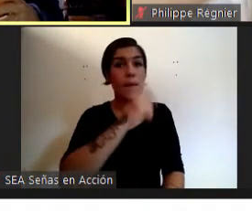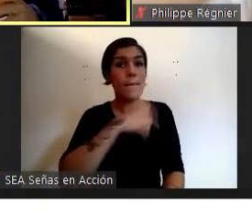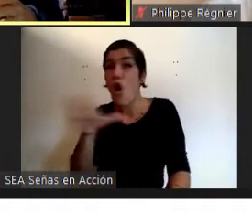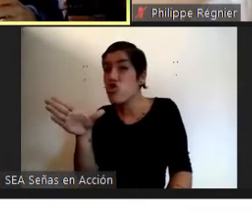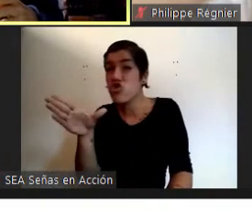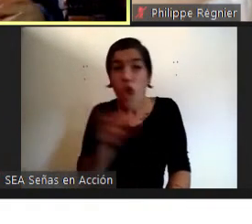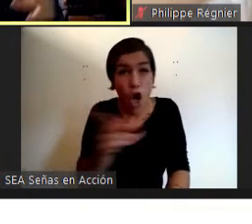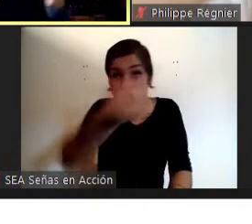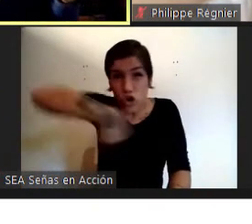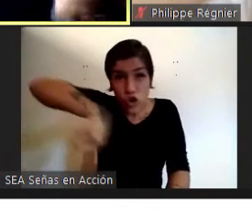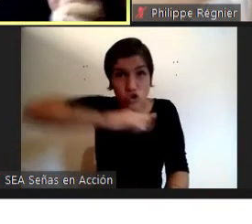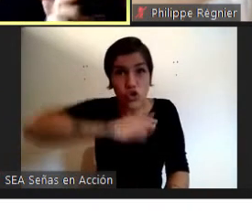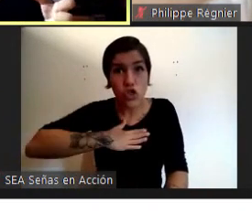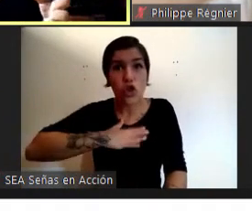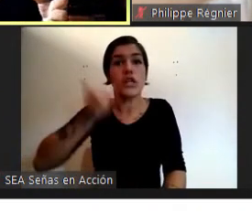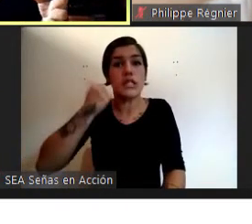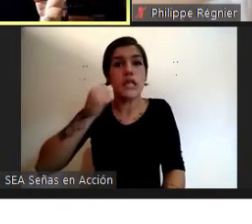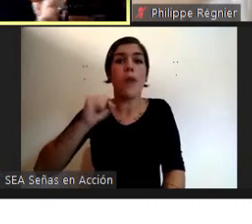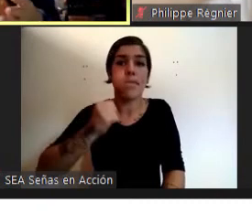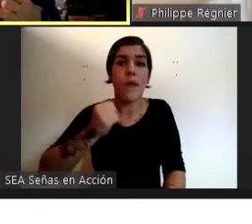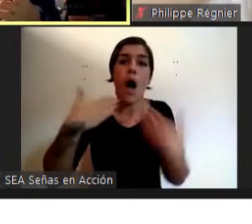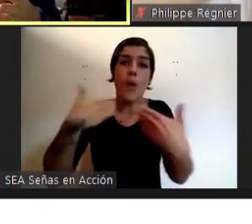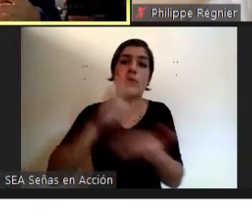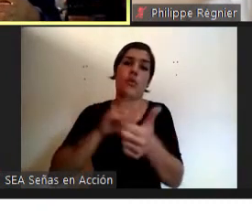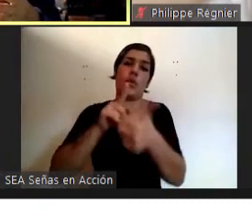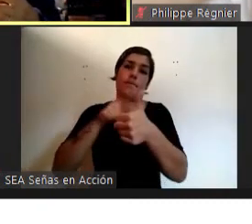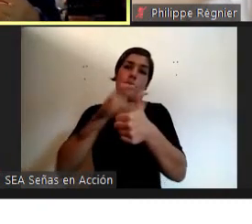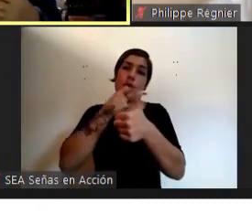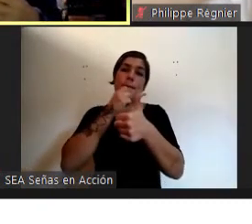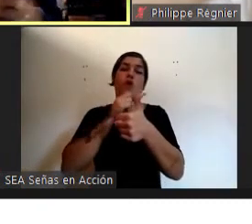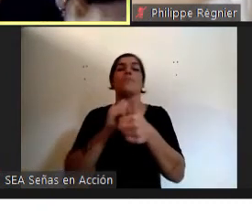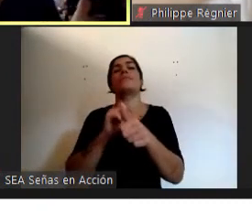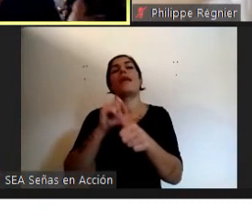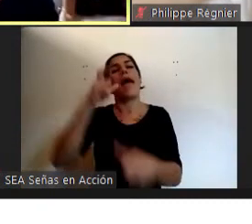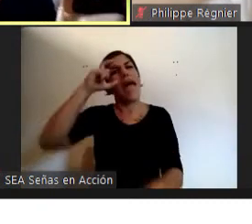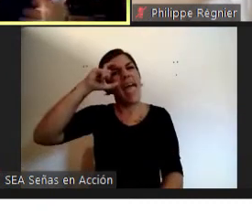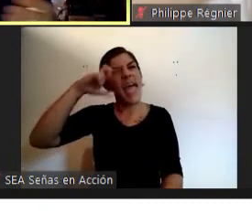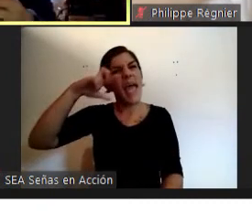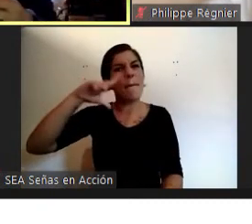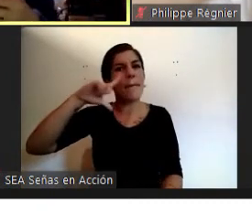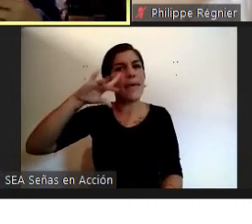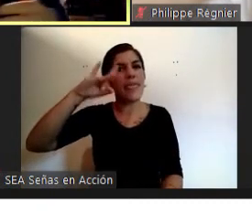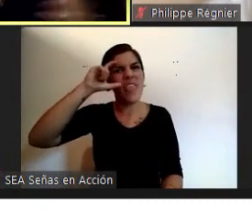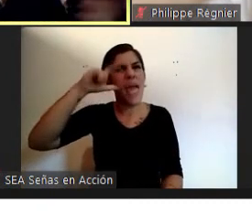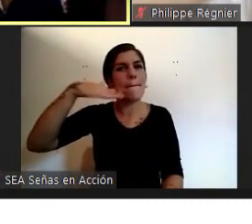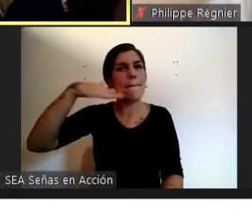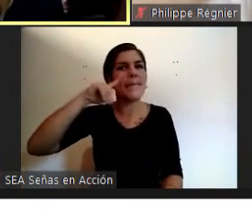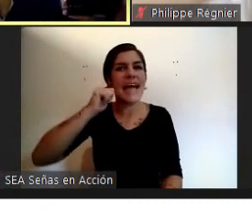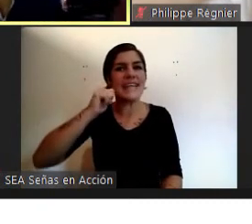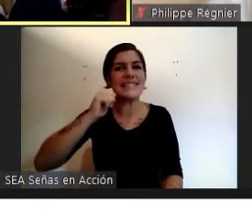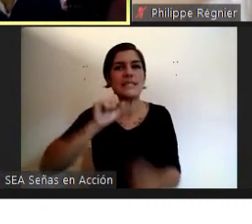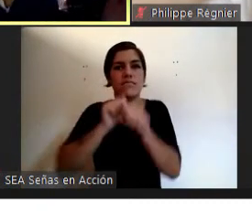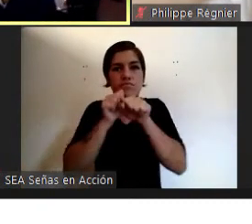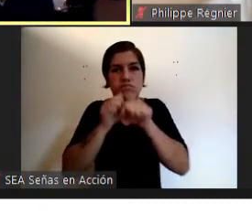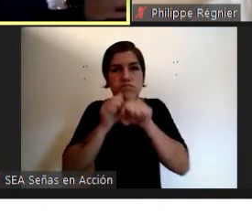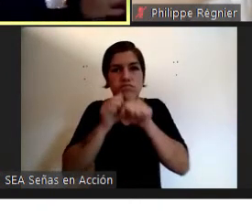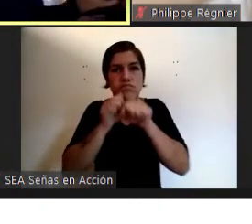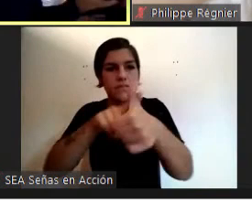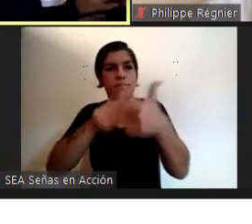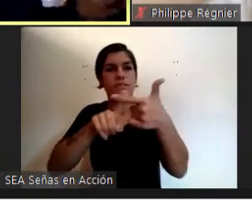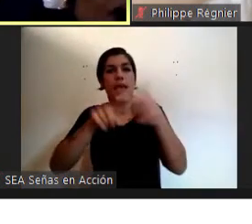thinking of different topics, subjects such as epidemiology, narratives that are quite